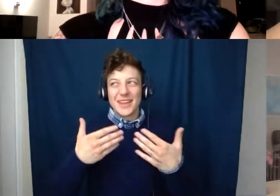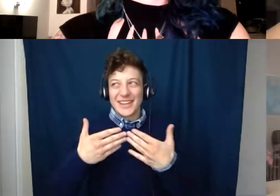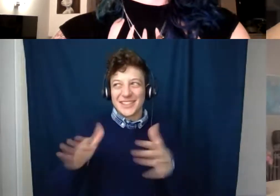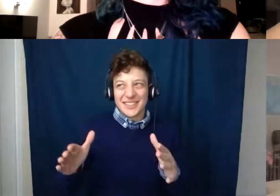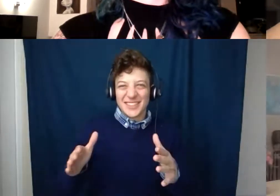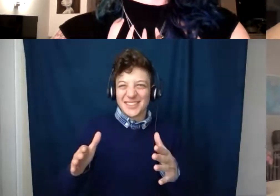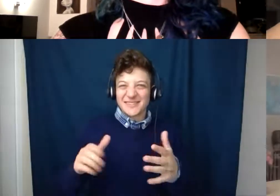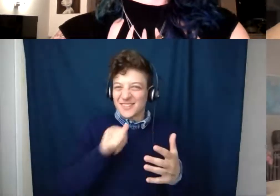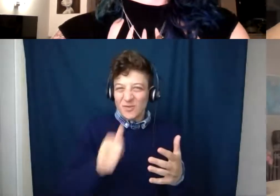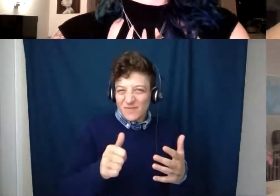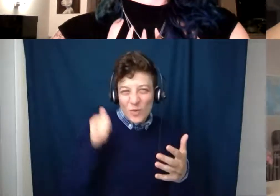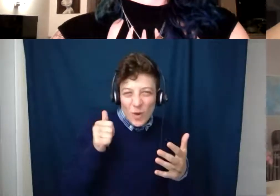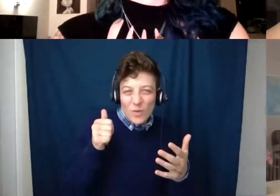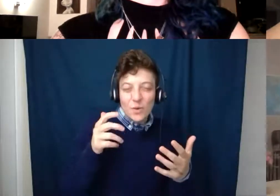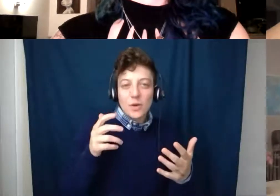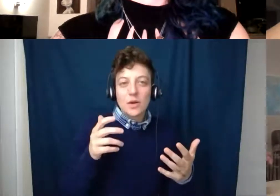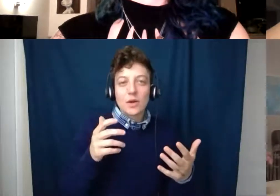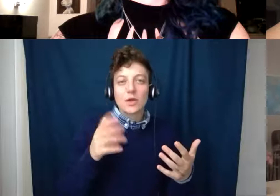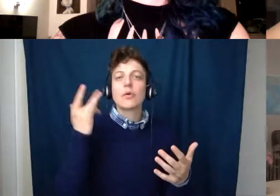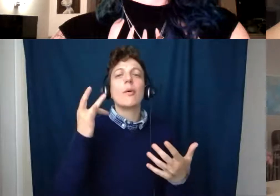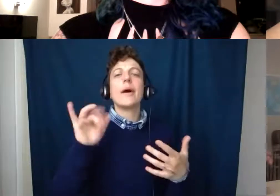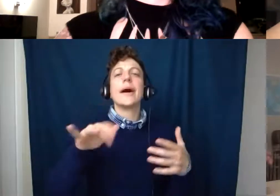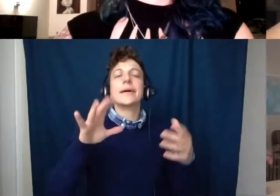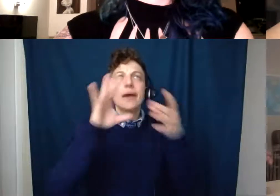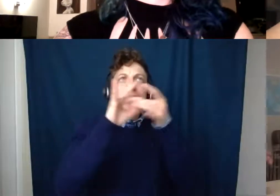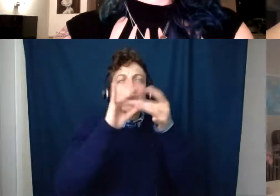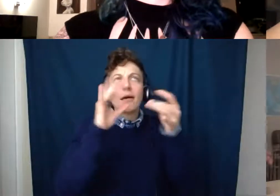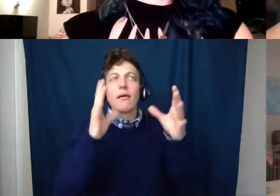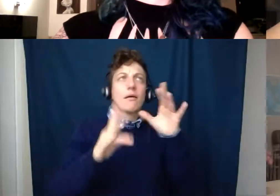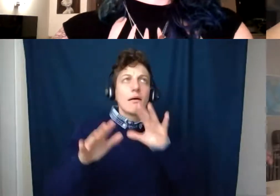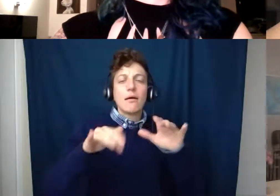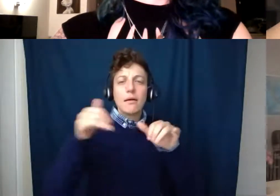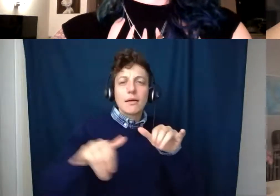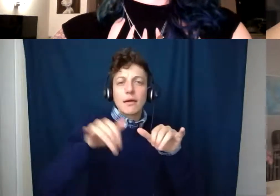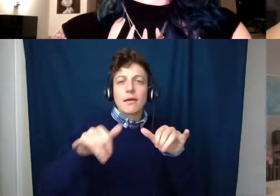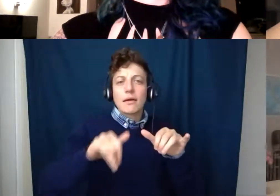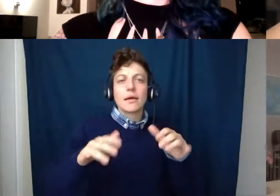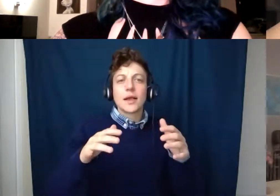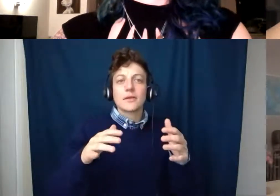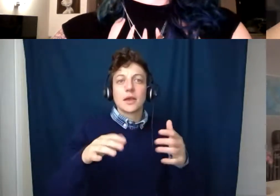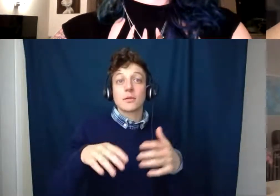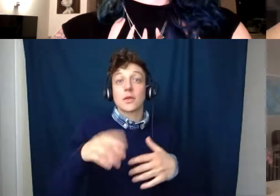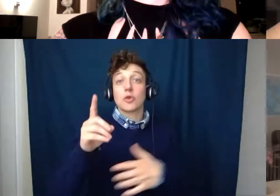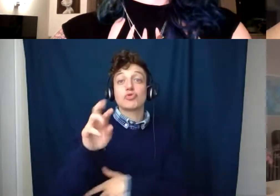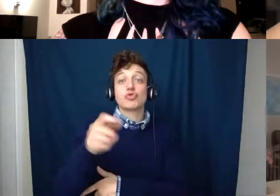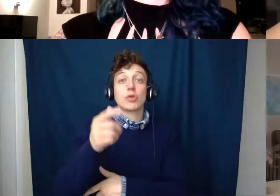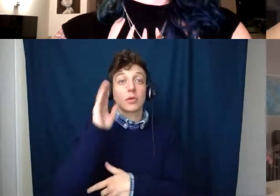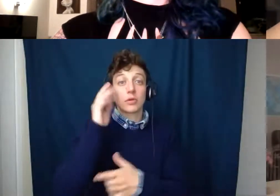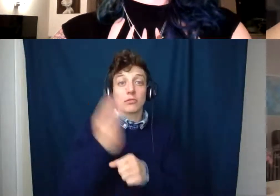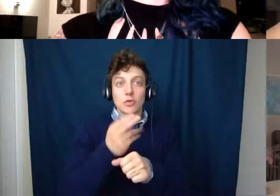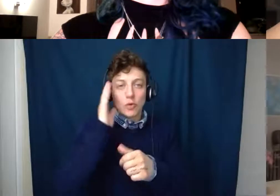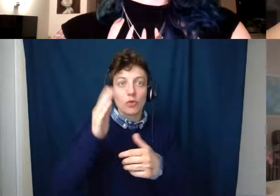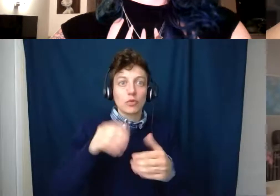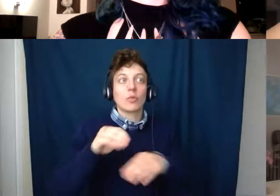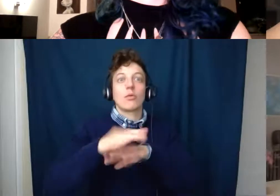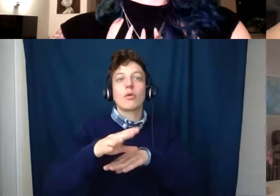use is bad and that it always leads to addiction? And then once we have addiction or use disorders, we need to treat that